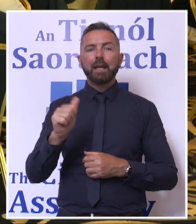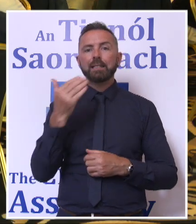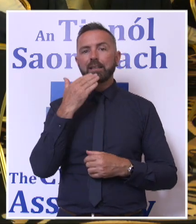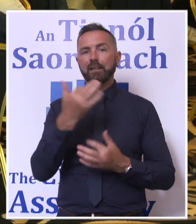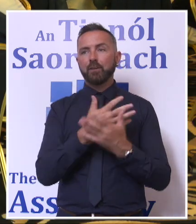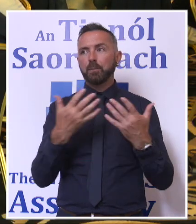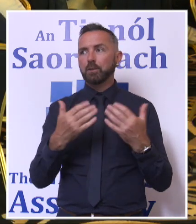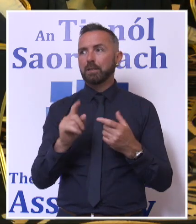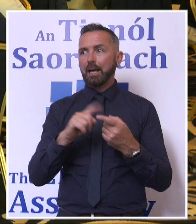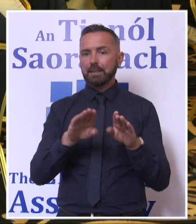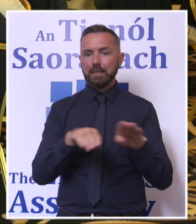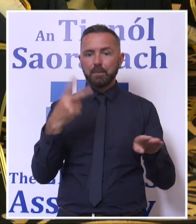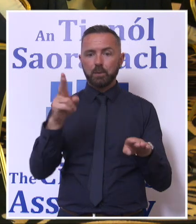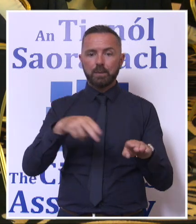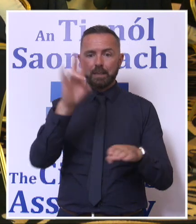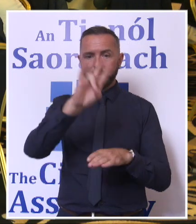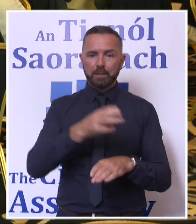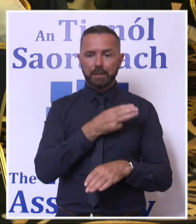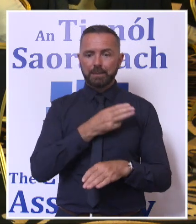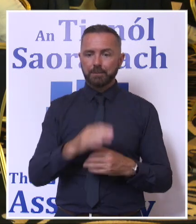2. Next question, please.